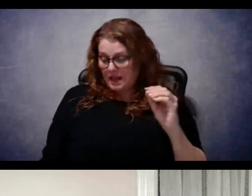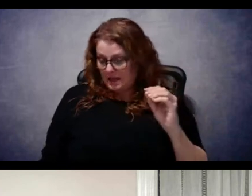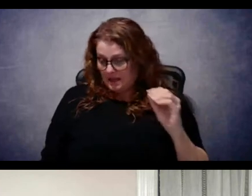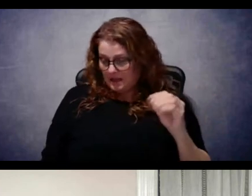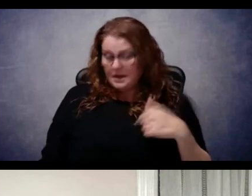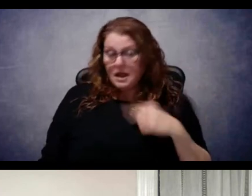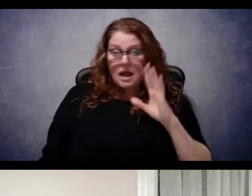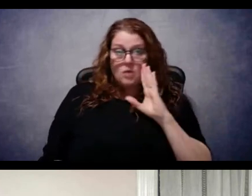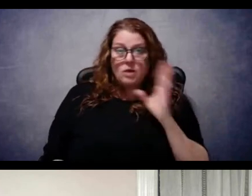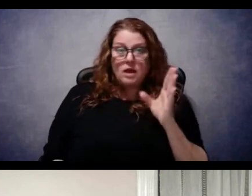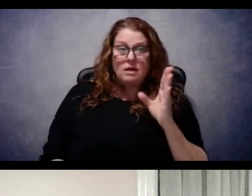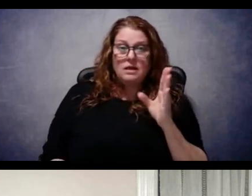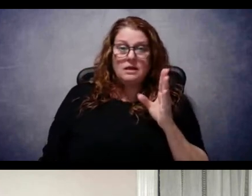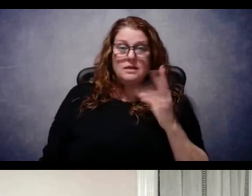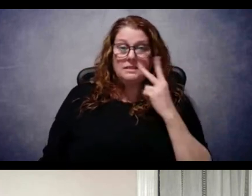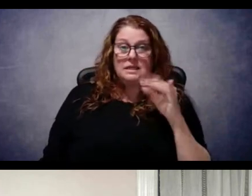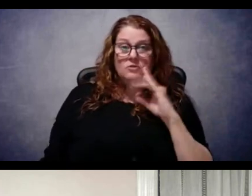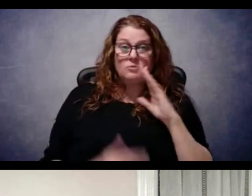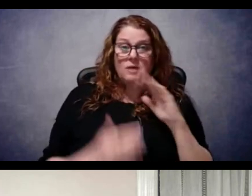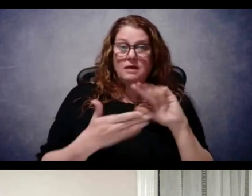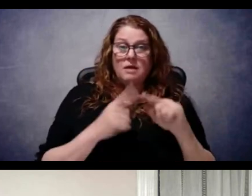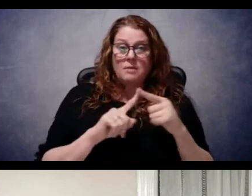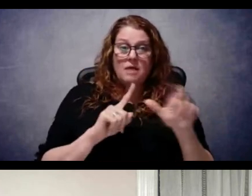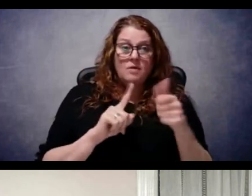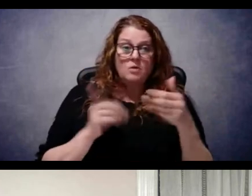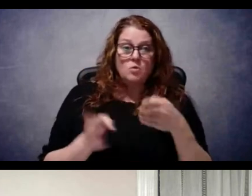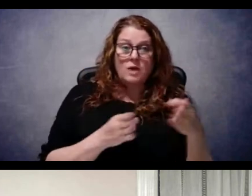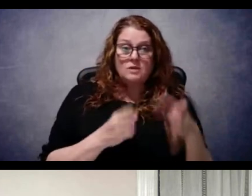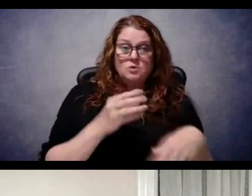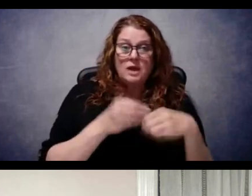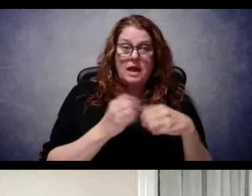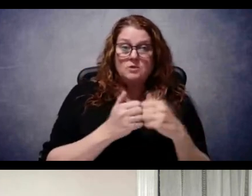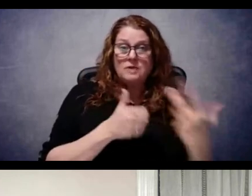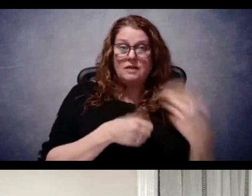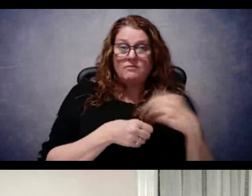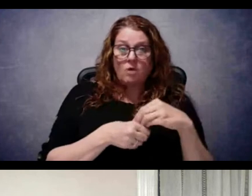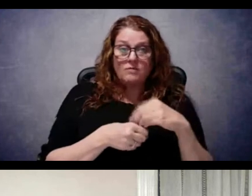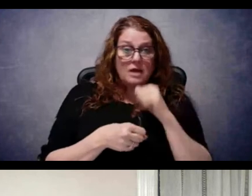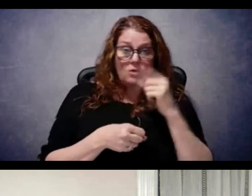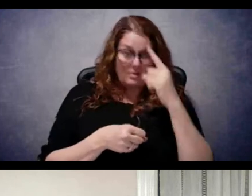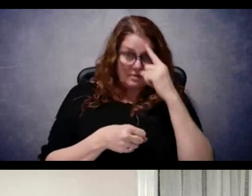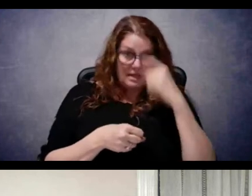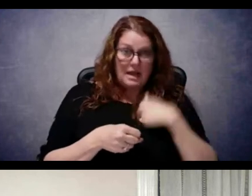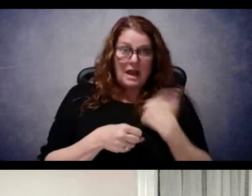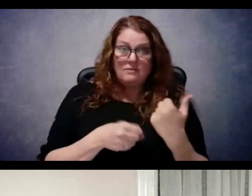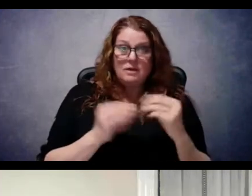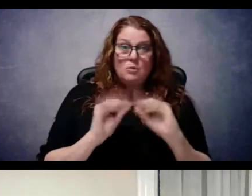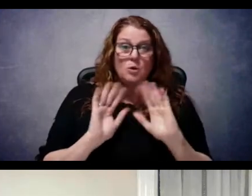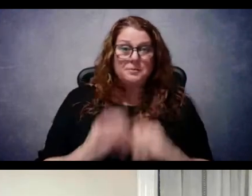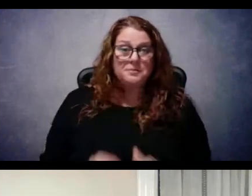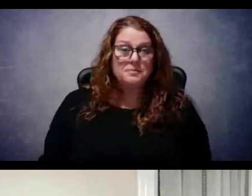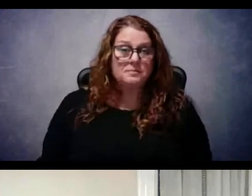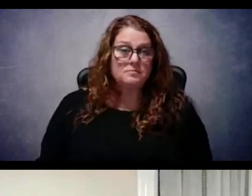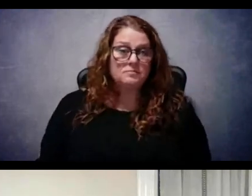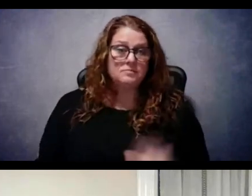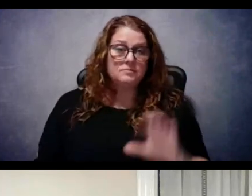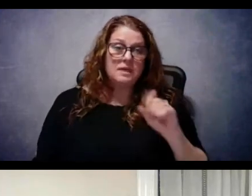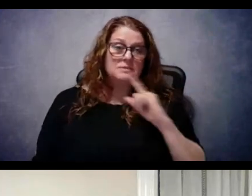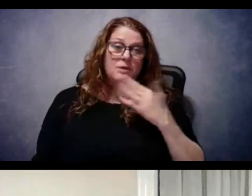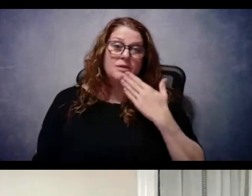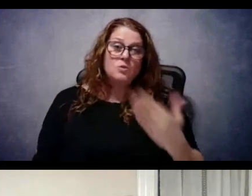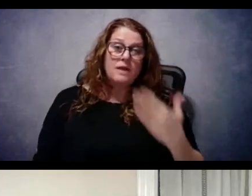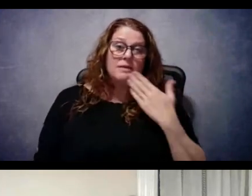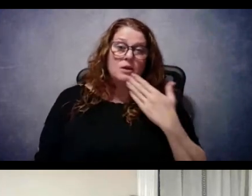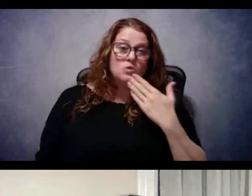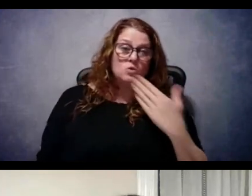will see if my comrades have other ways to add to get involved, because I don't think I hit them. I think you did great. Thank you.